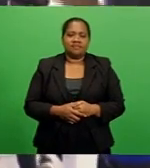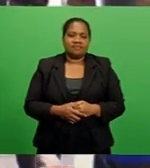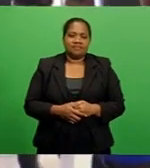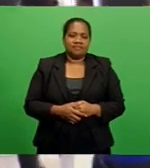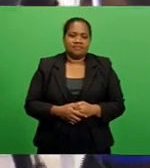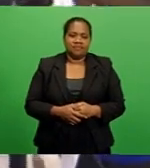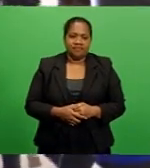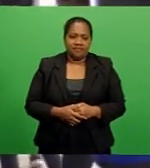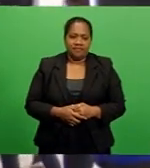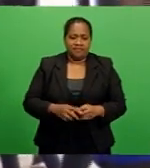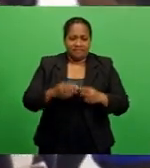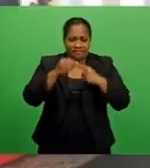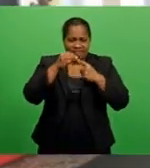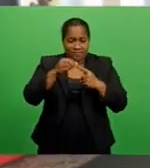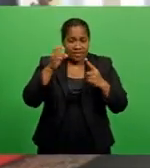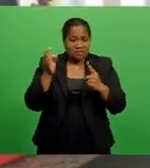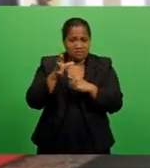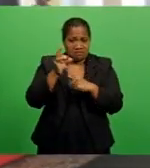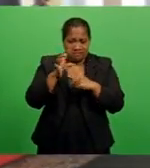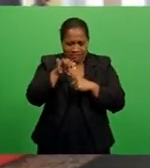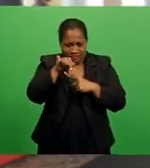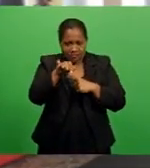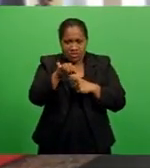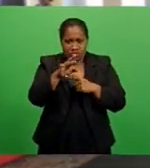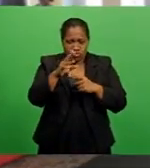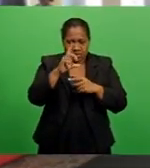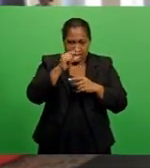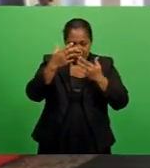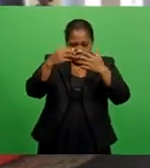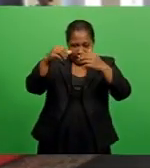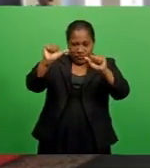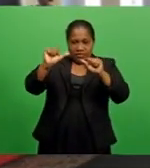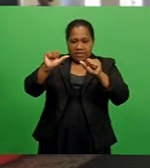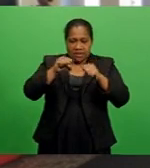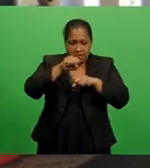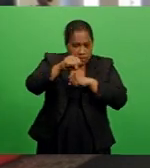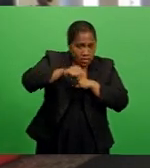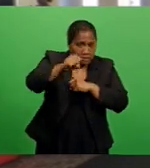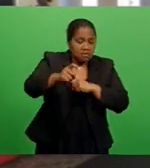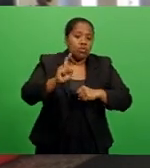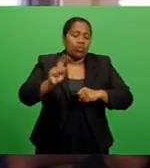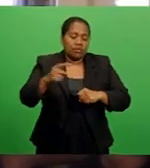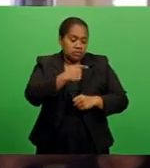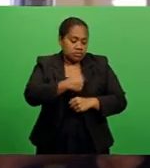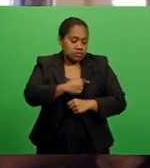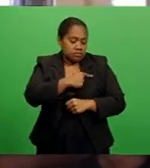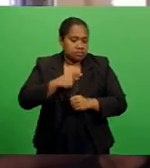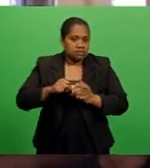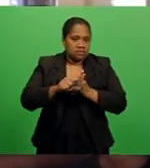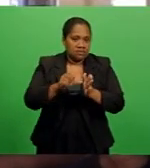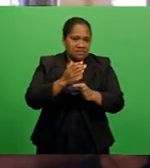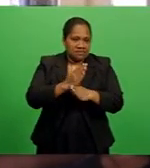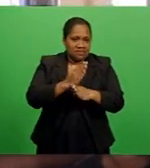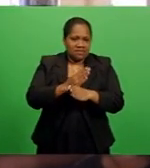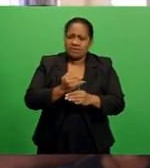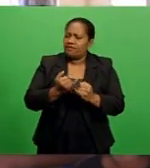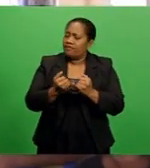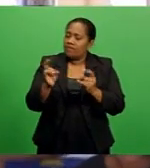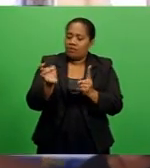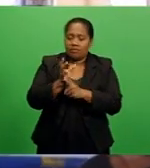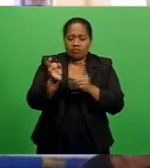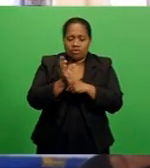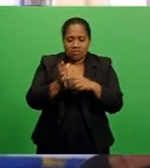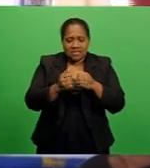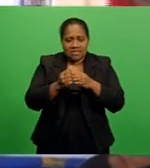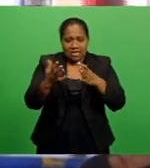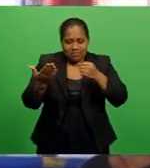One of the key aspects to excelling in boxing is commitment. It's very important to start on the basics, the fundamentals. From there, then we